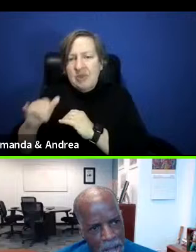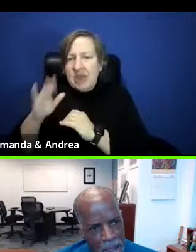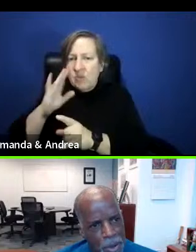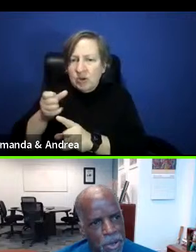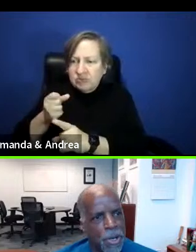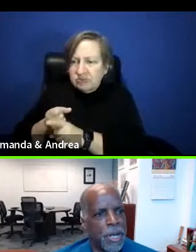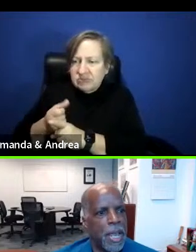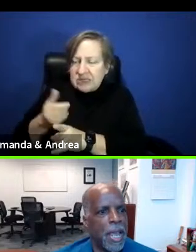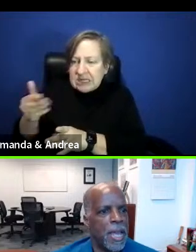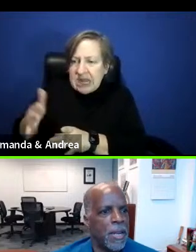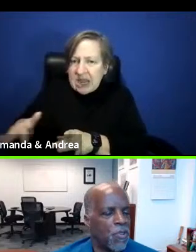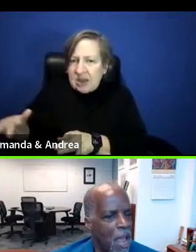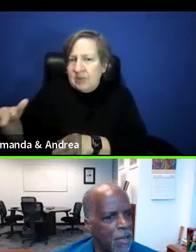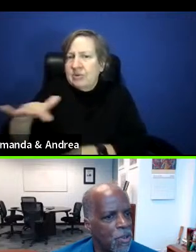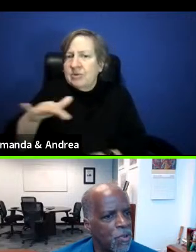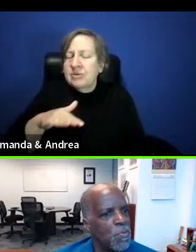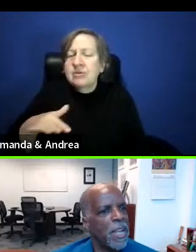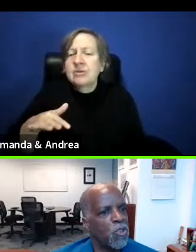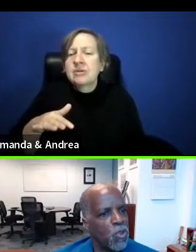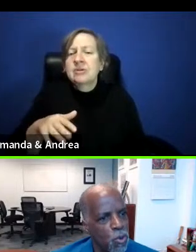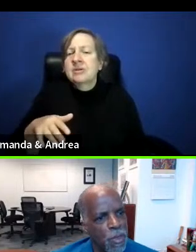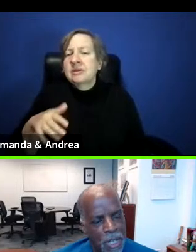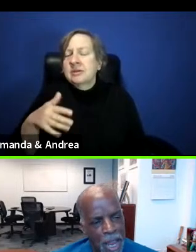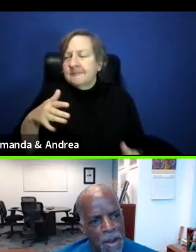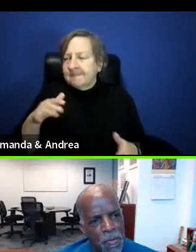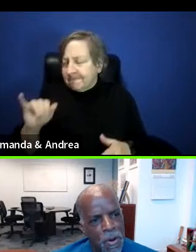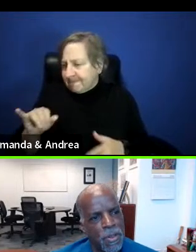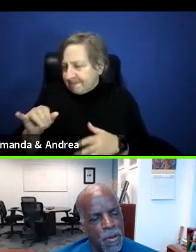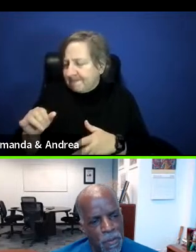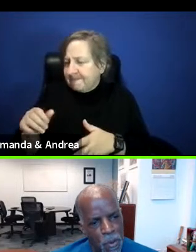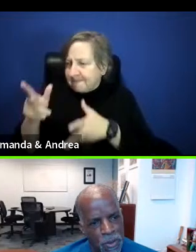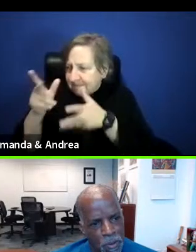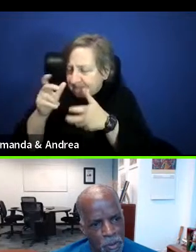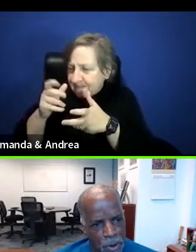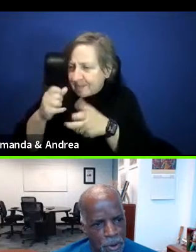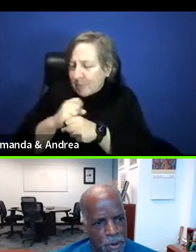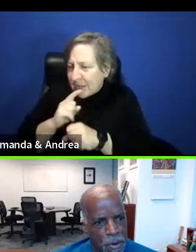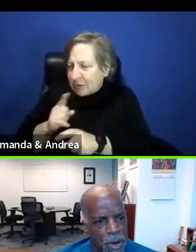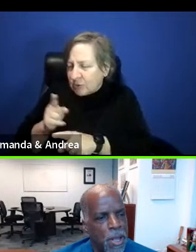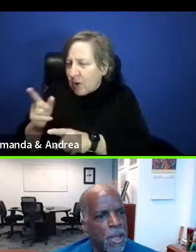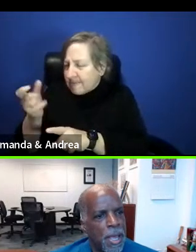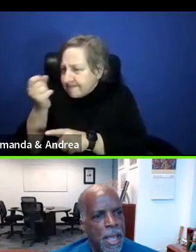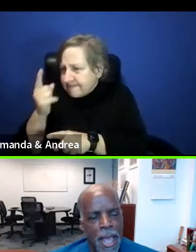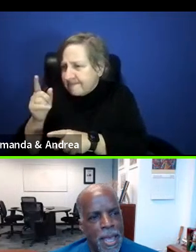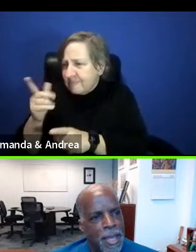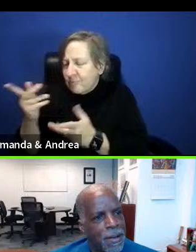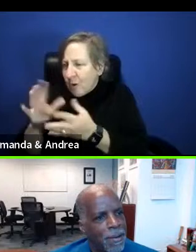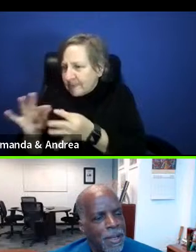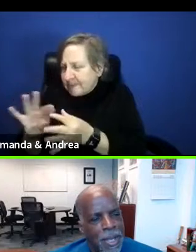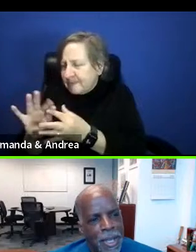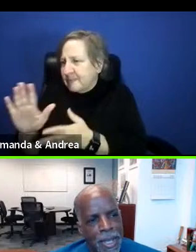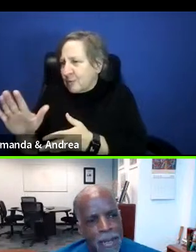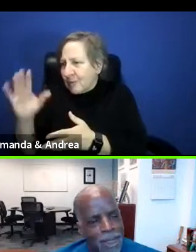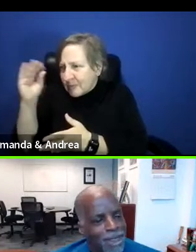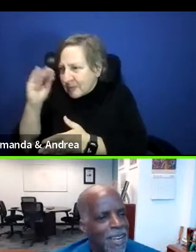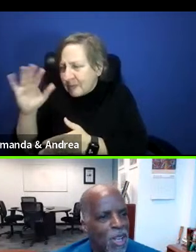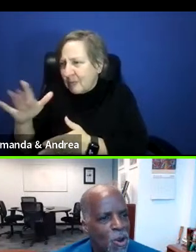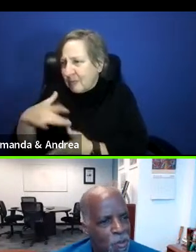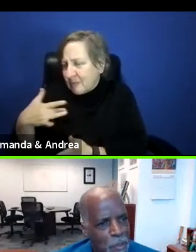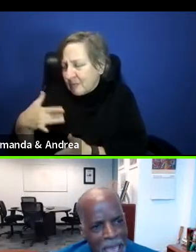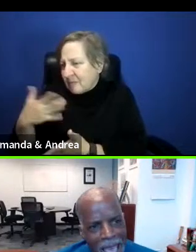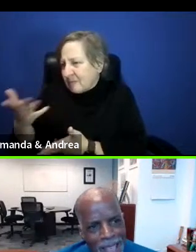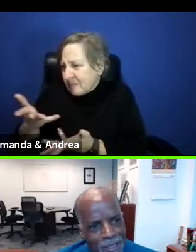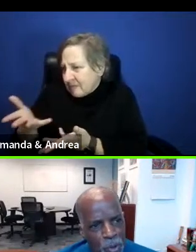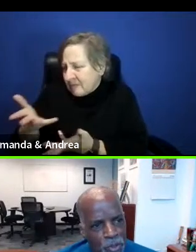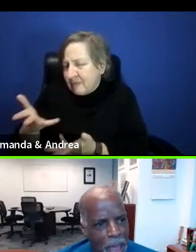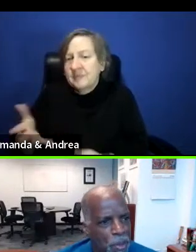their neighborhood and trying to make sure that their voices were heard. And in